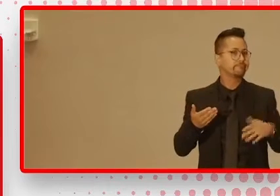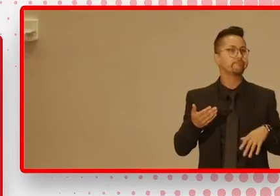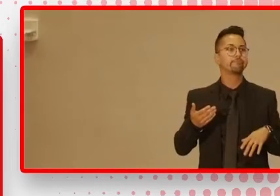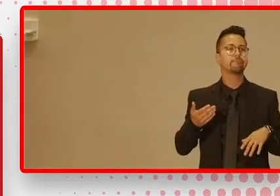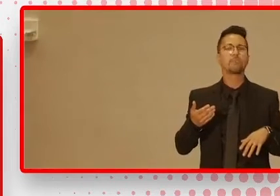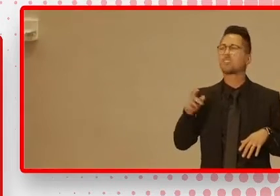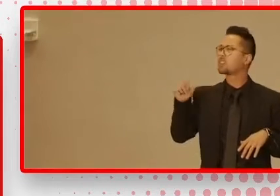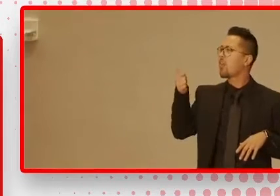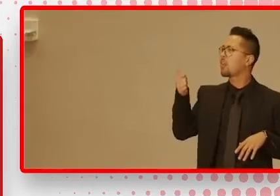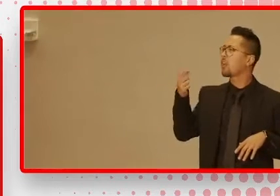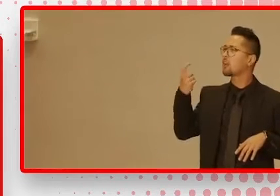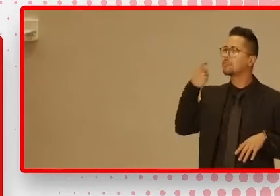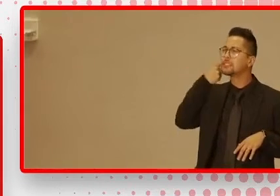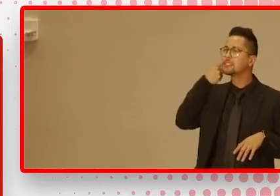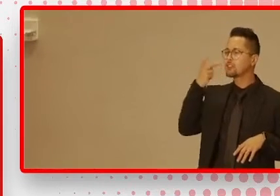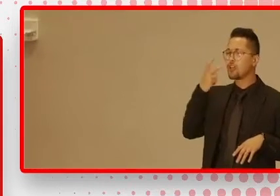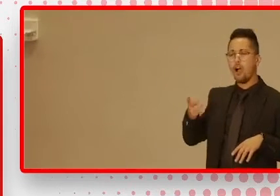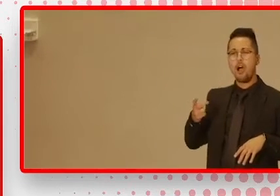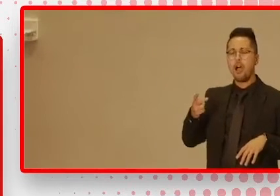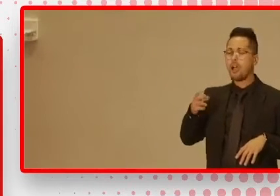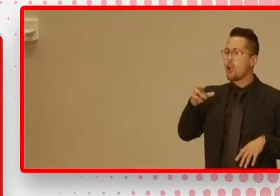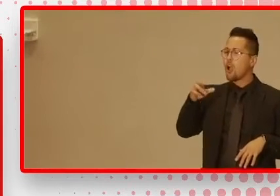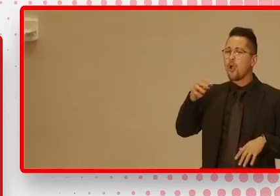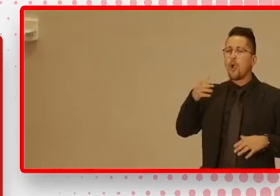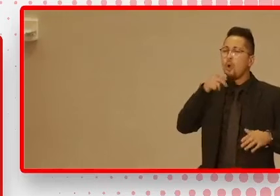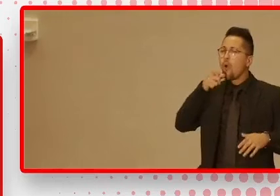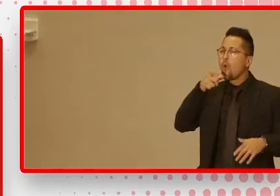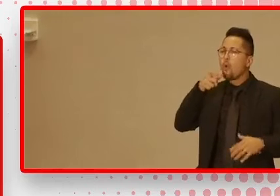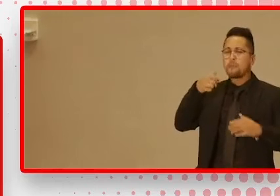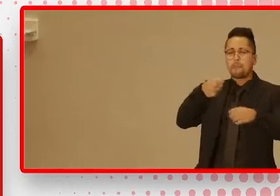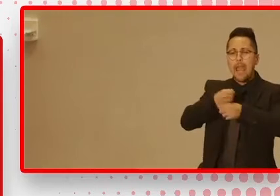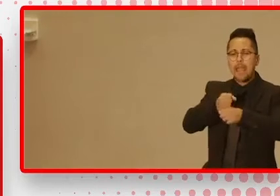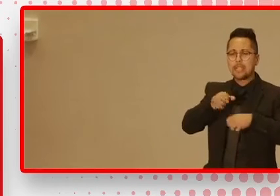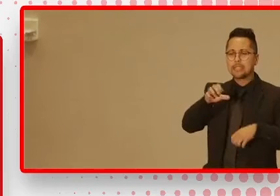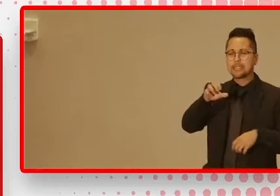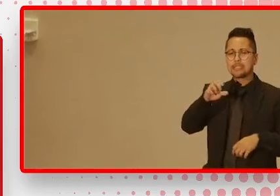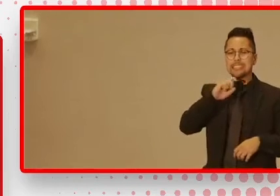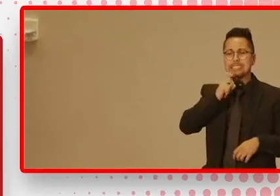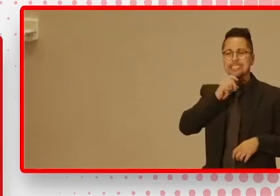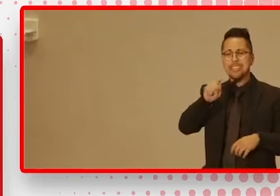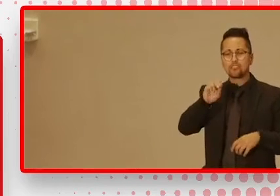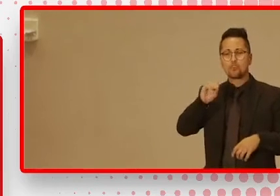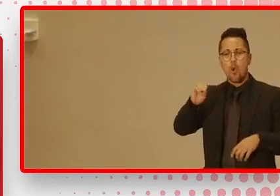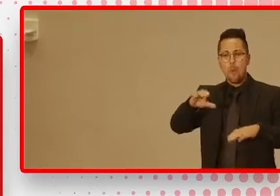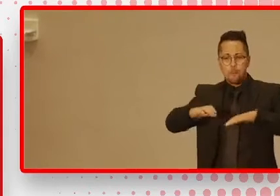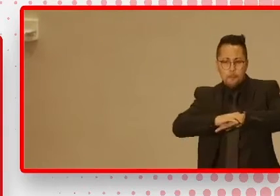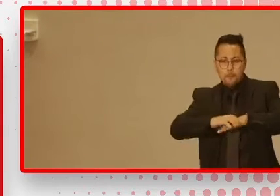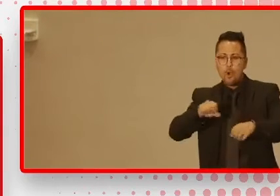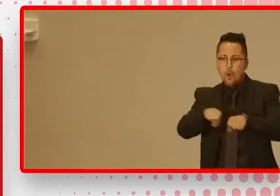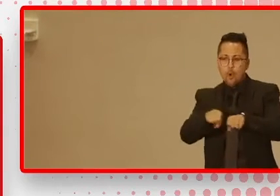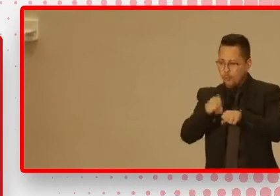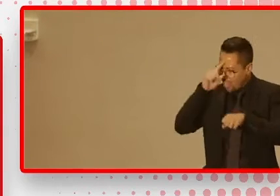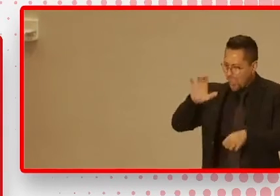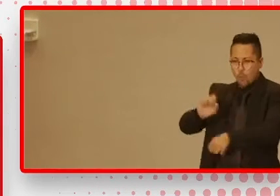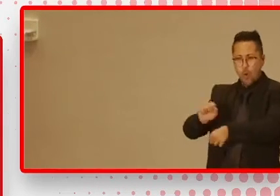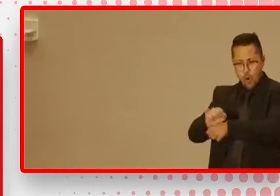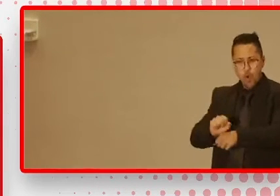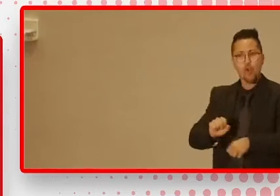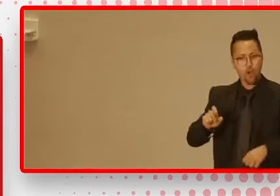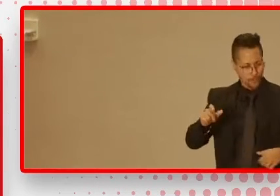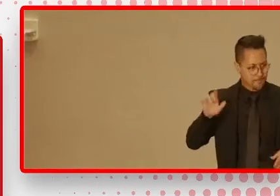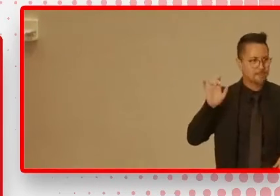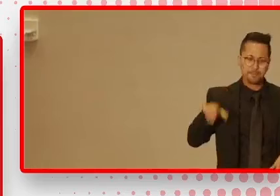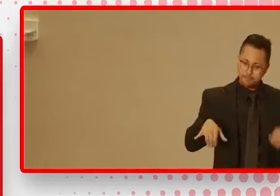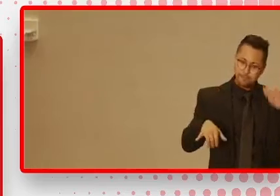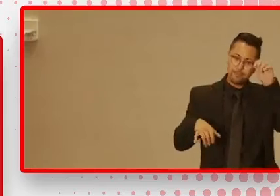there's one the other day I saw, whoever does steel-toe boots, somebody needed steel-toe boots for their job. Excuse me. So we